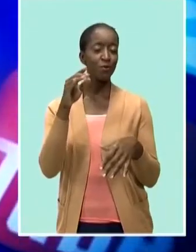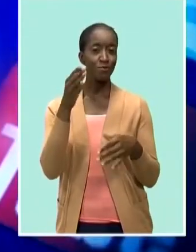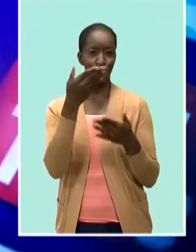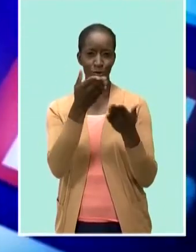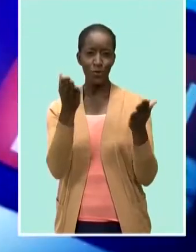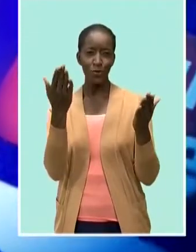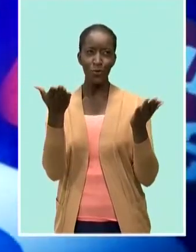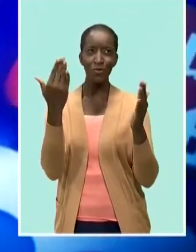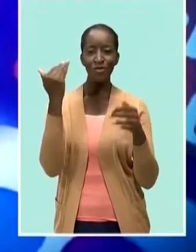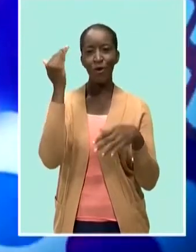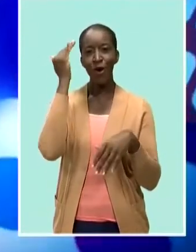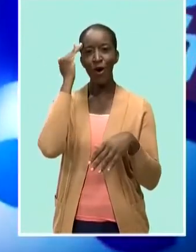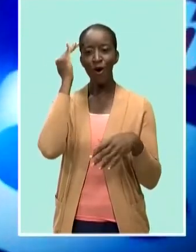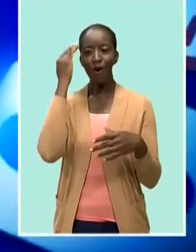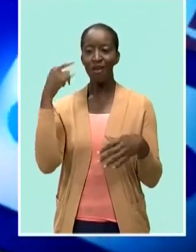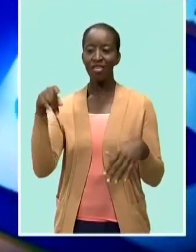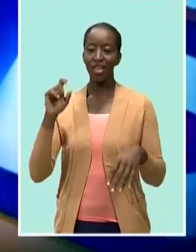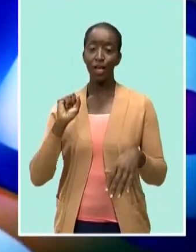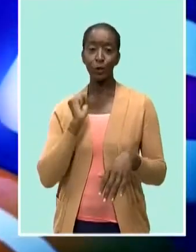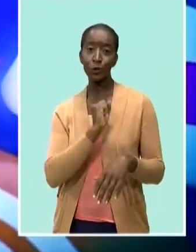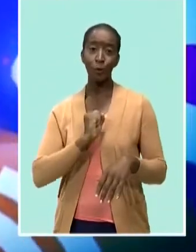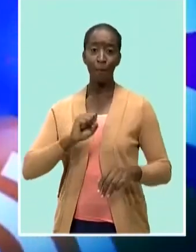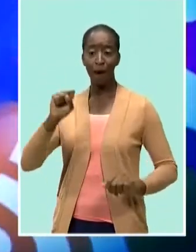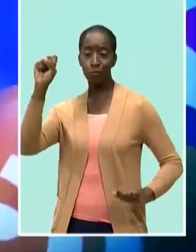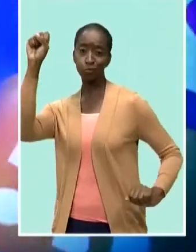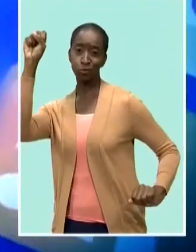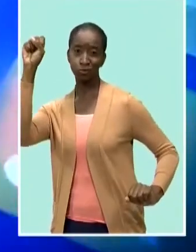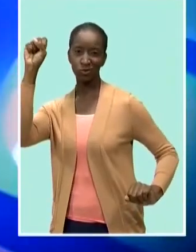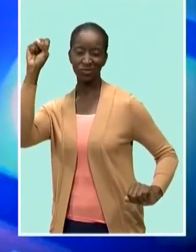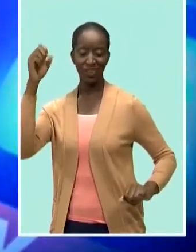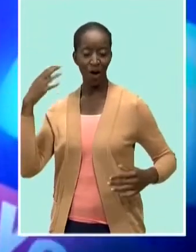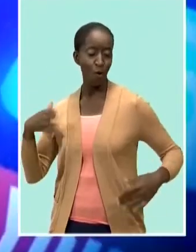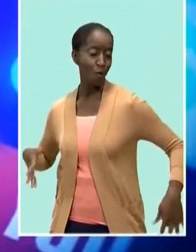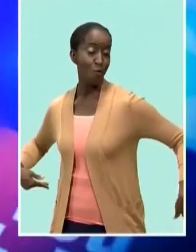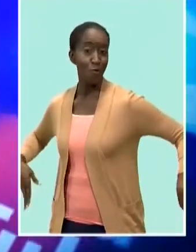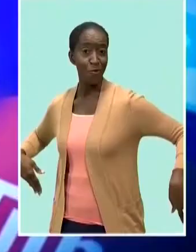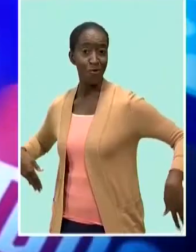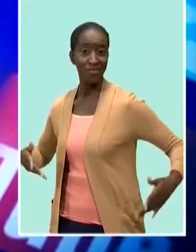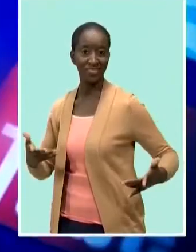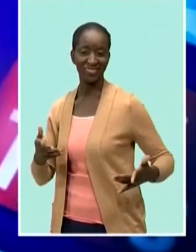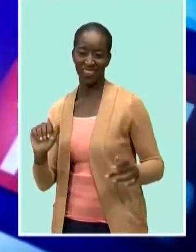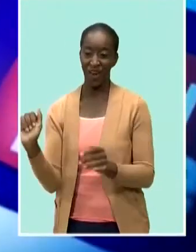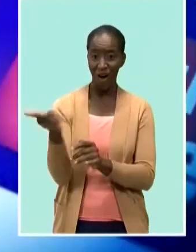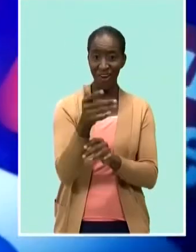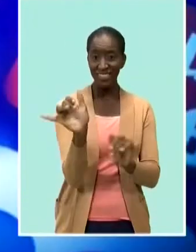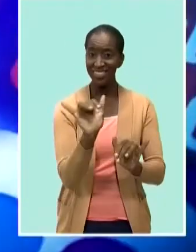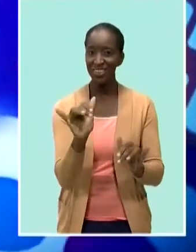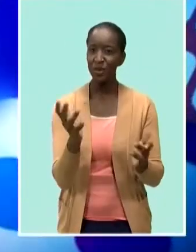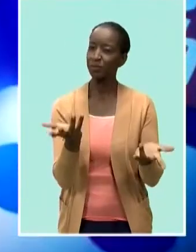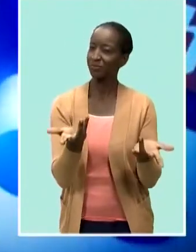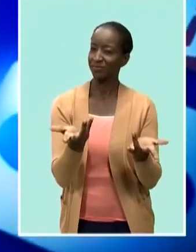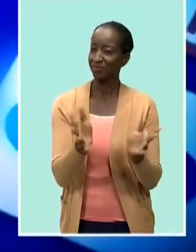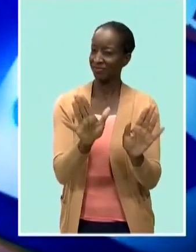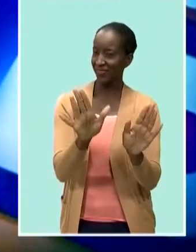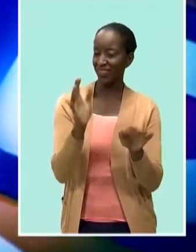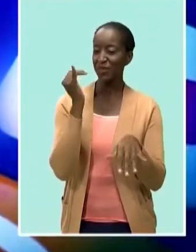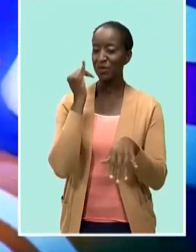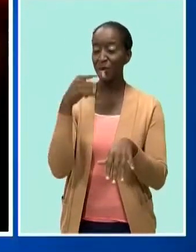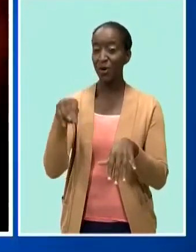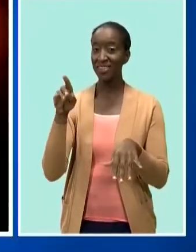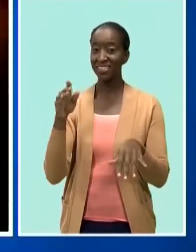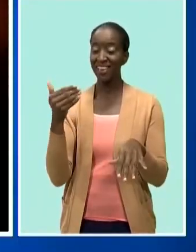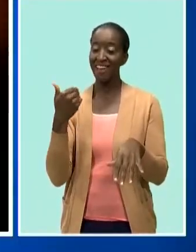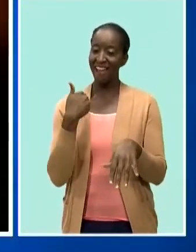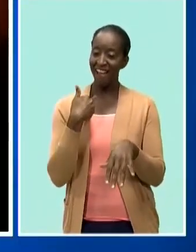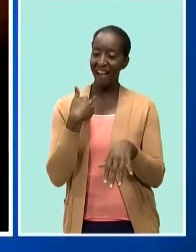but from this footage, I think we can agree that there is a greater impact when they are costumed.